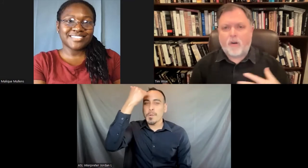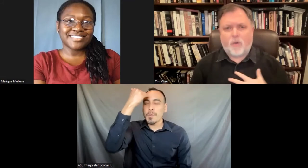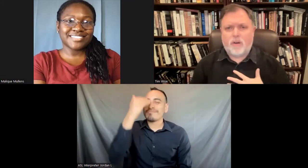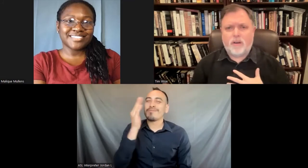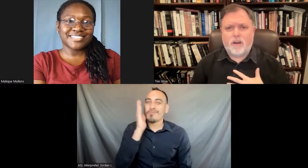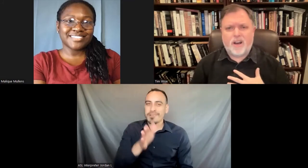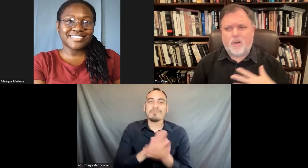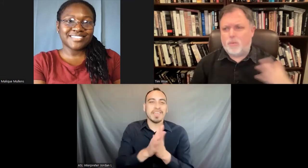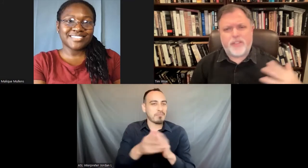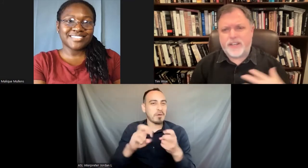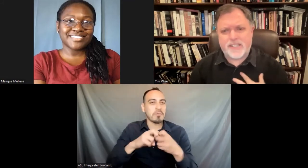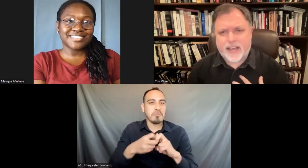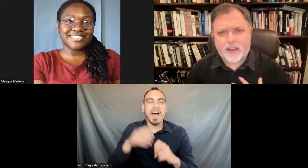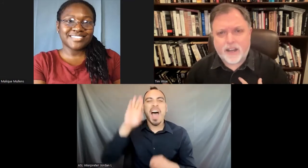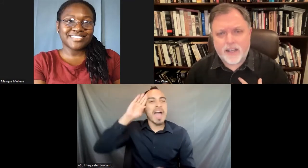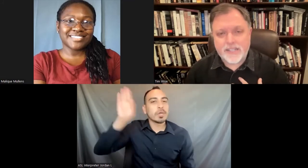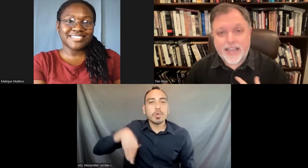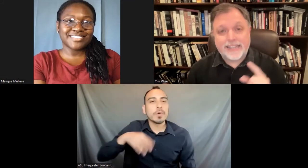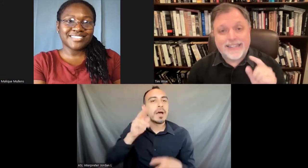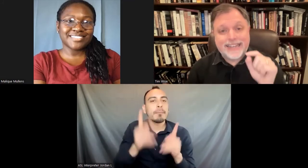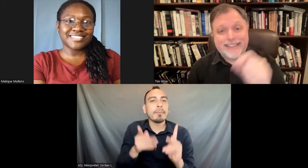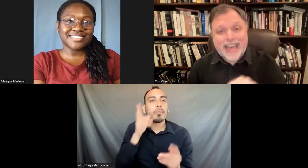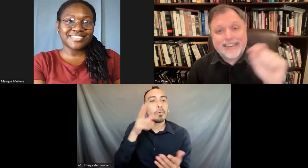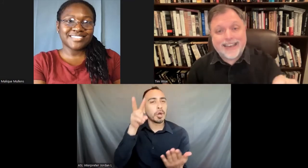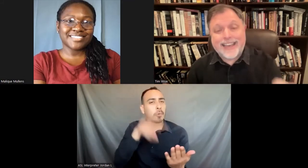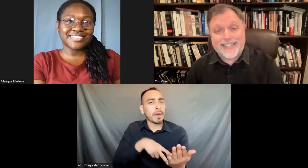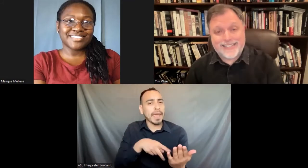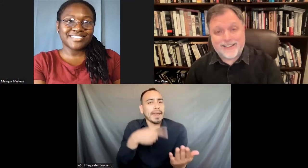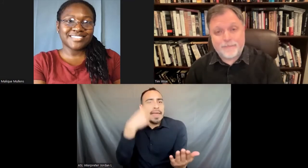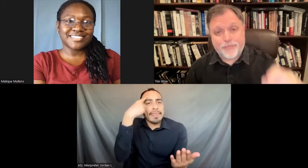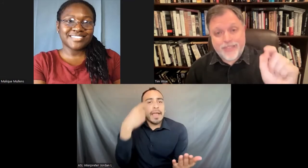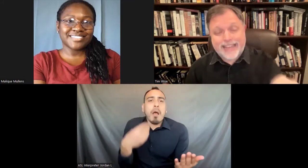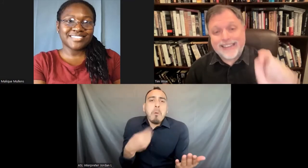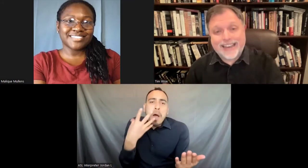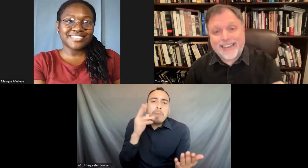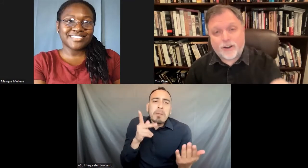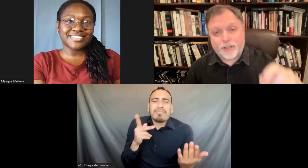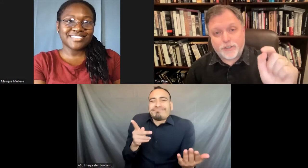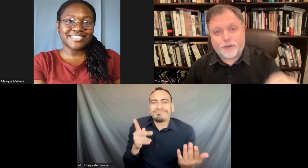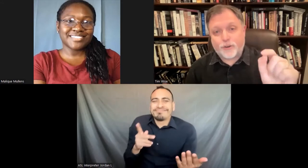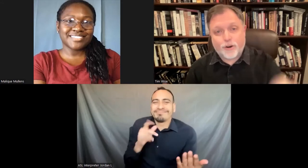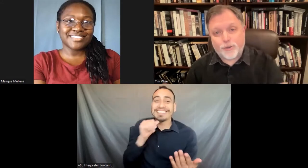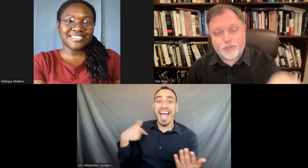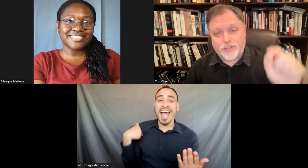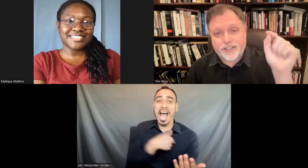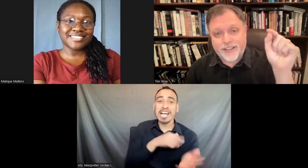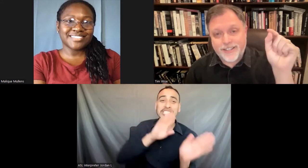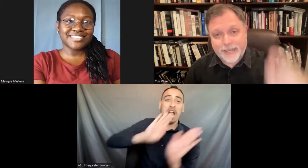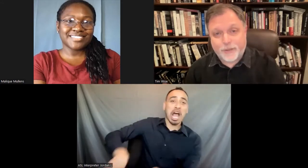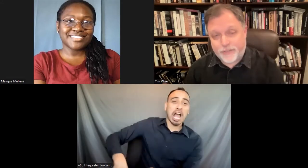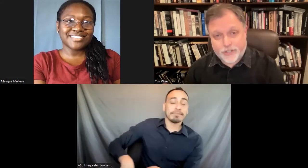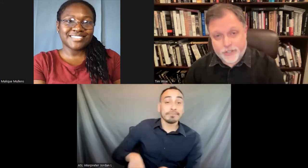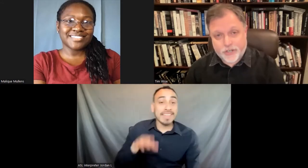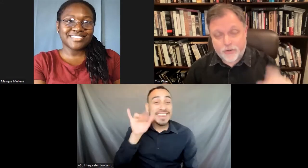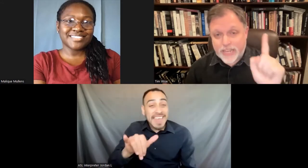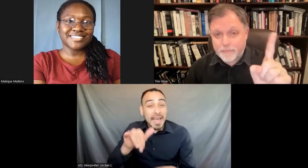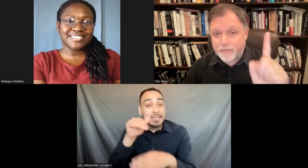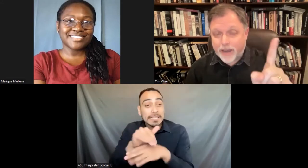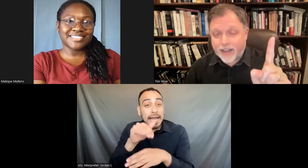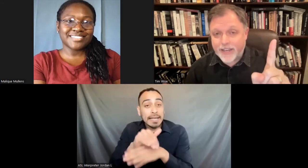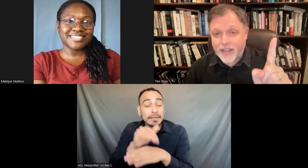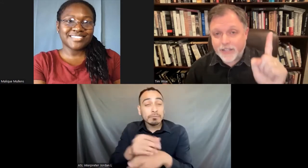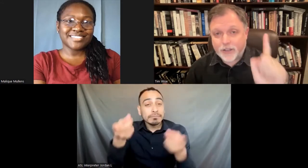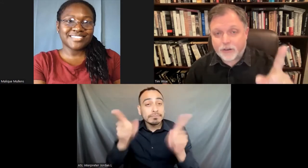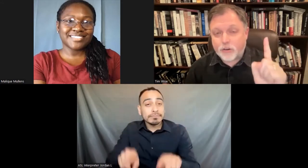say, oh, well, then it's not us. And indeed, that night on Tucker Carlson's television show. Keep